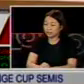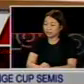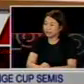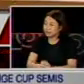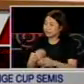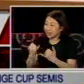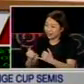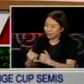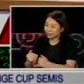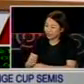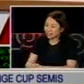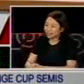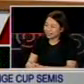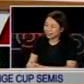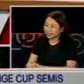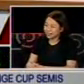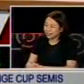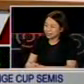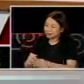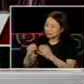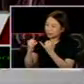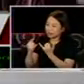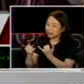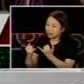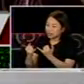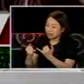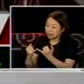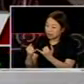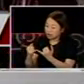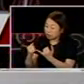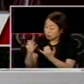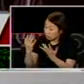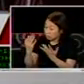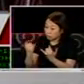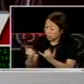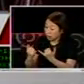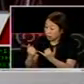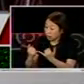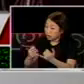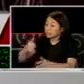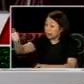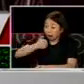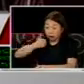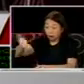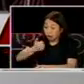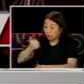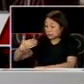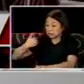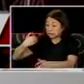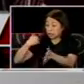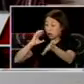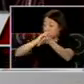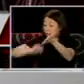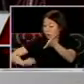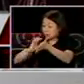And it was not, according to you, subject to withholding tax because they